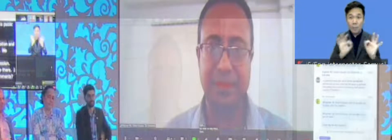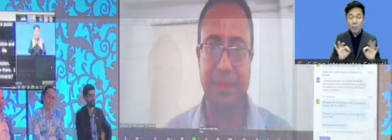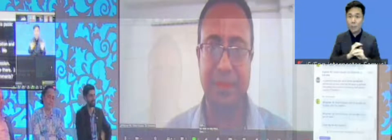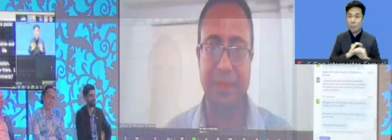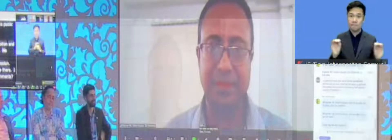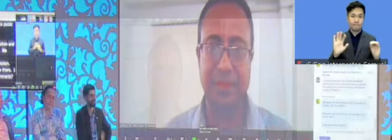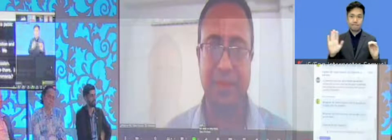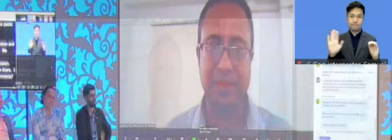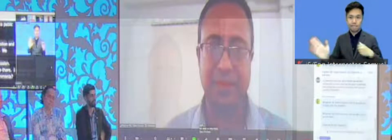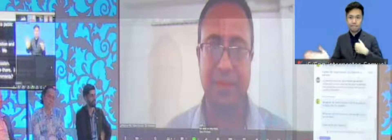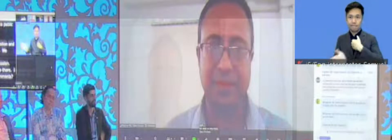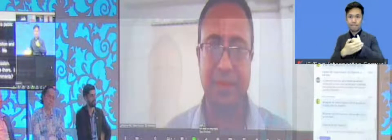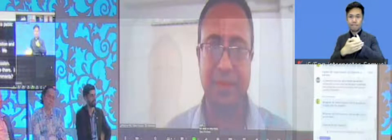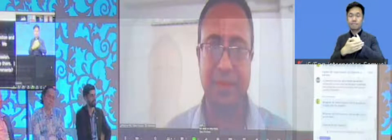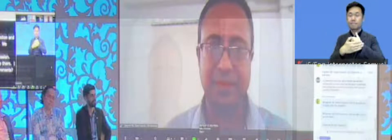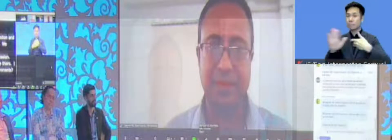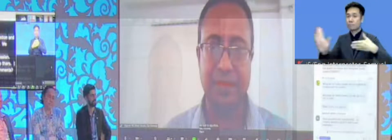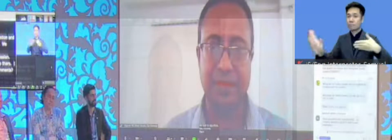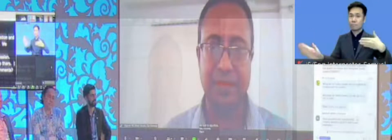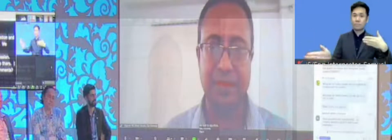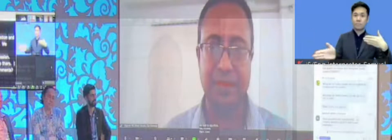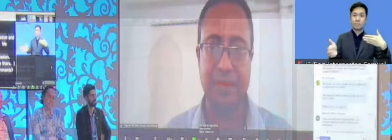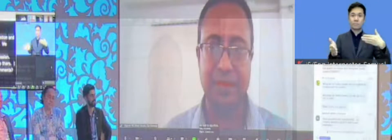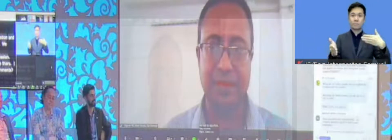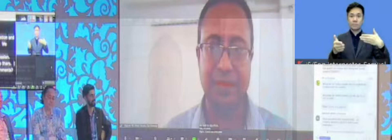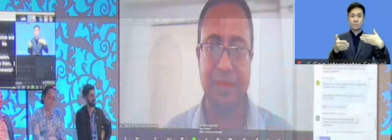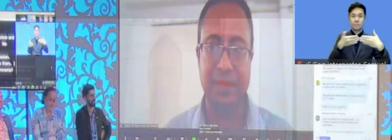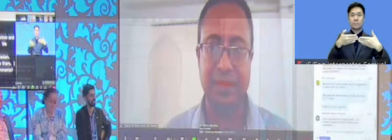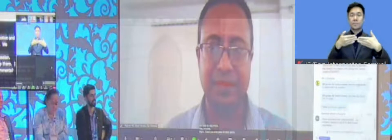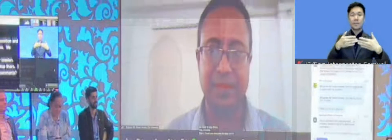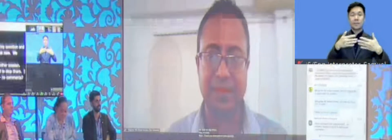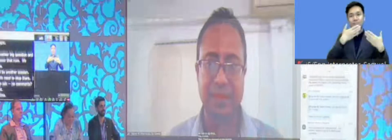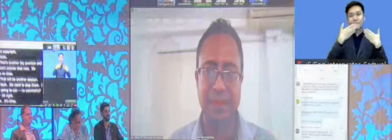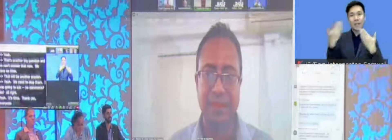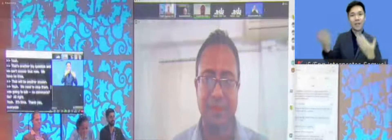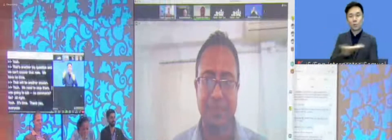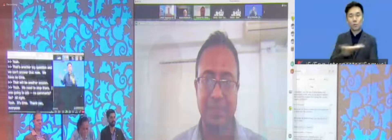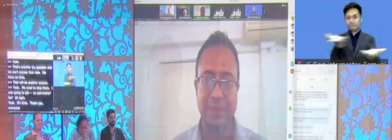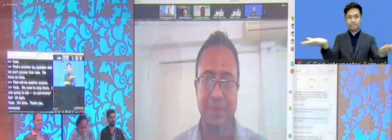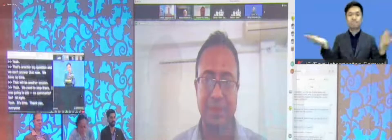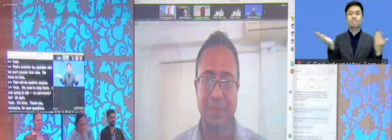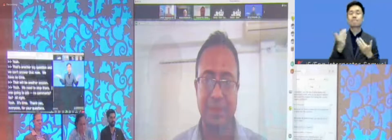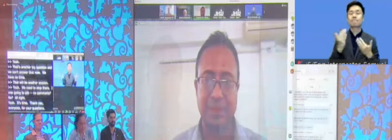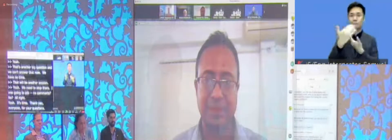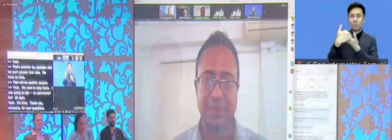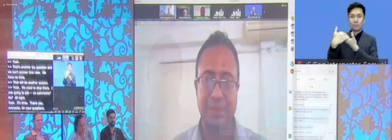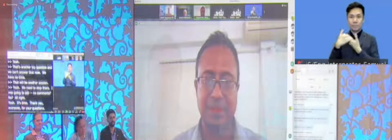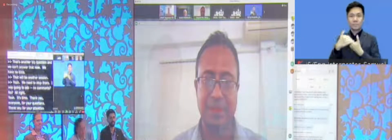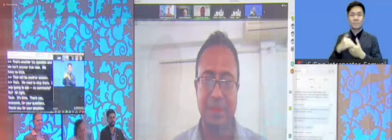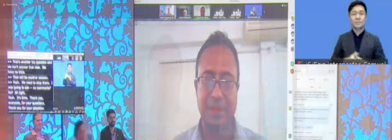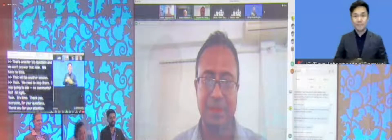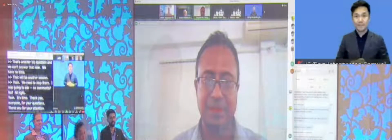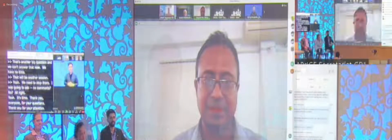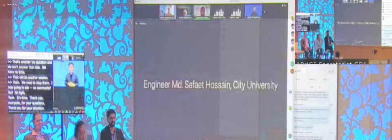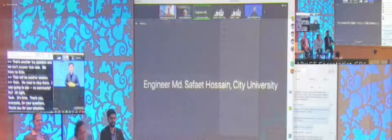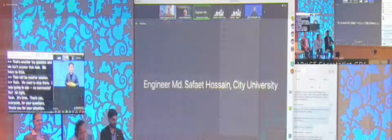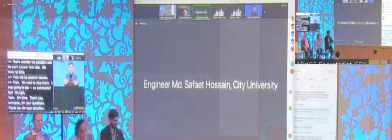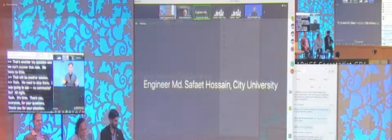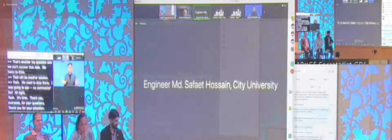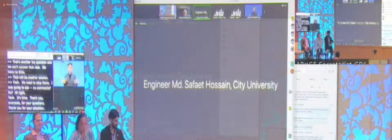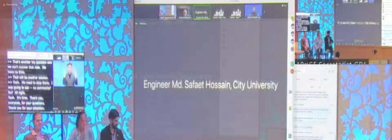time. Right. Thank you everyone for your questions. Thank you for your attention. And thank you for